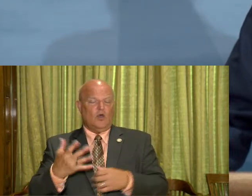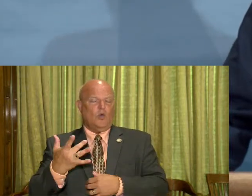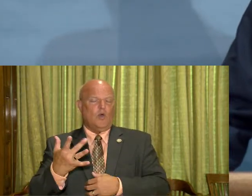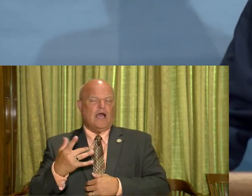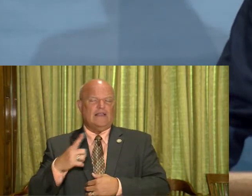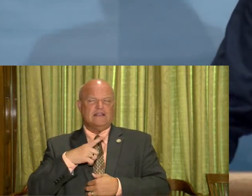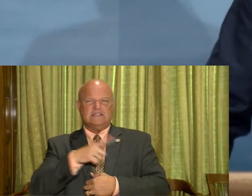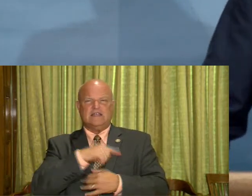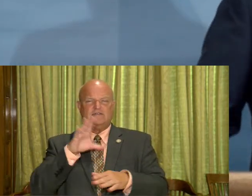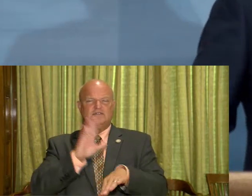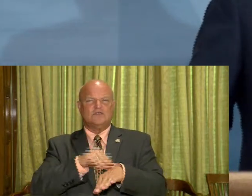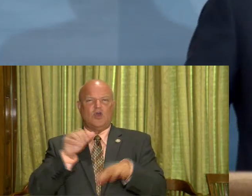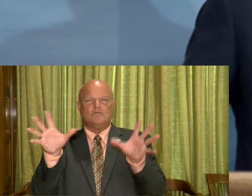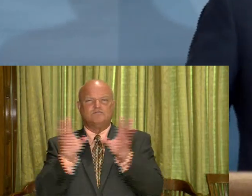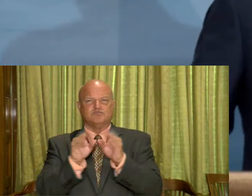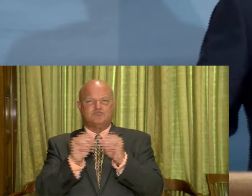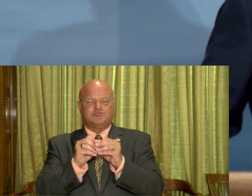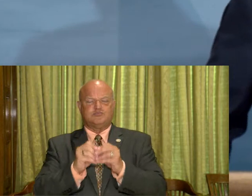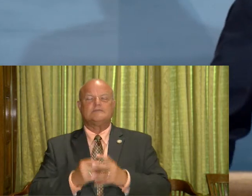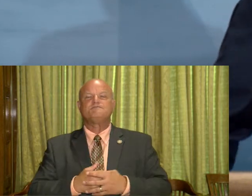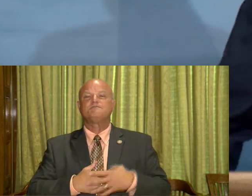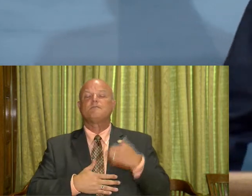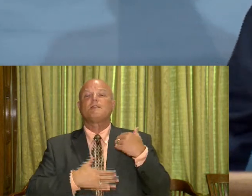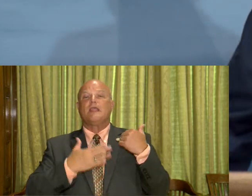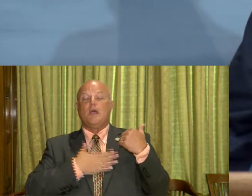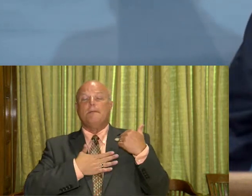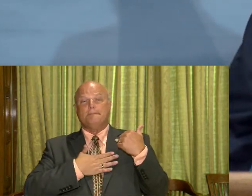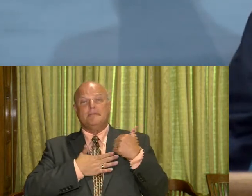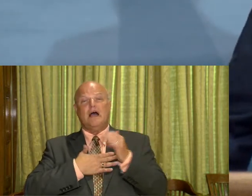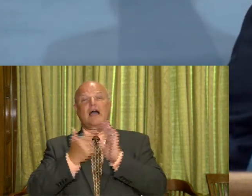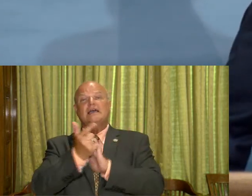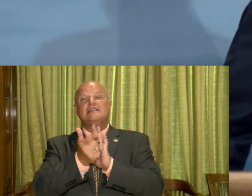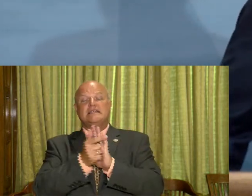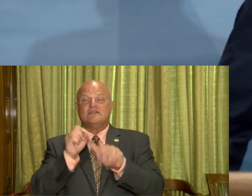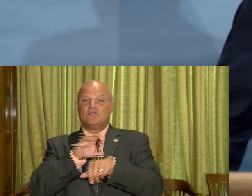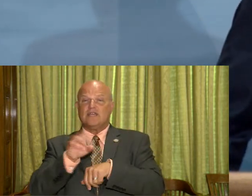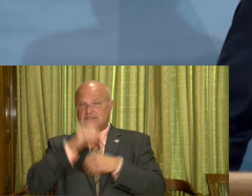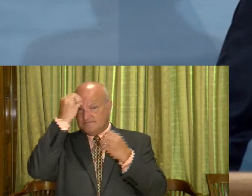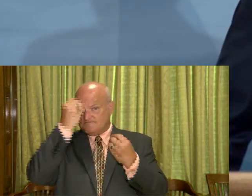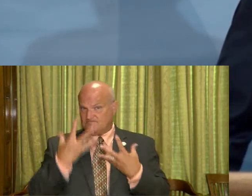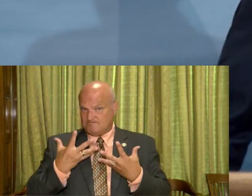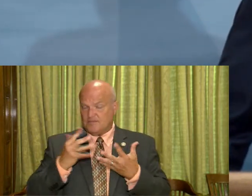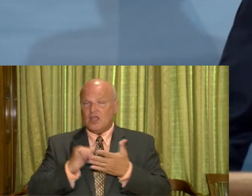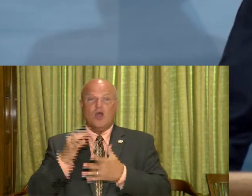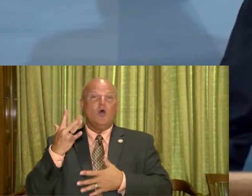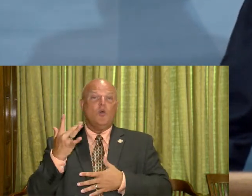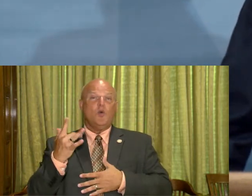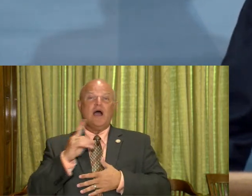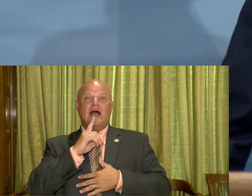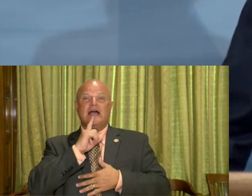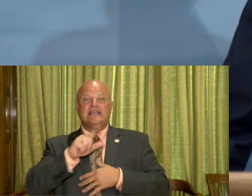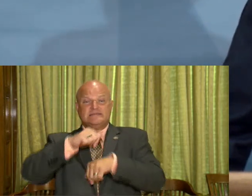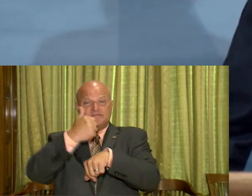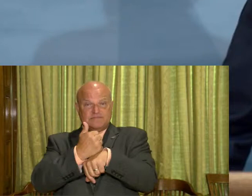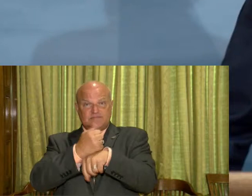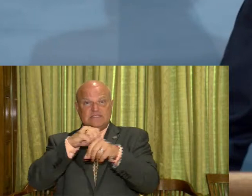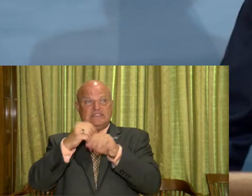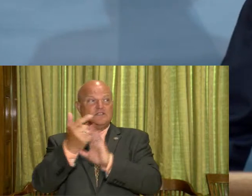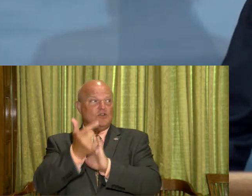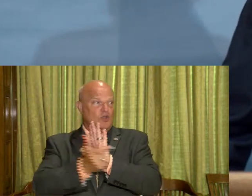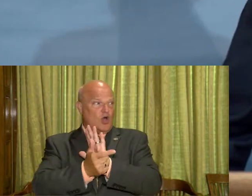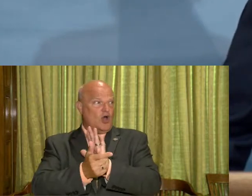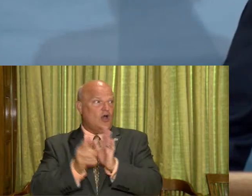that? My legal counsel advises me that because it is fixed into